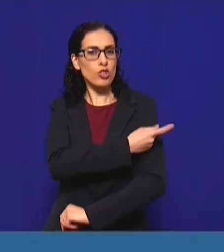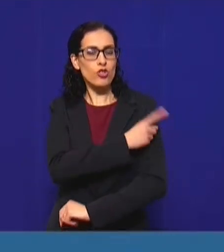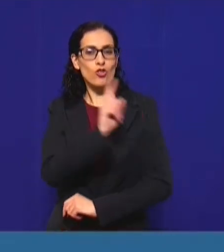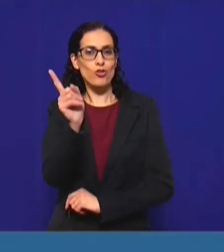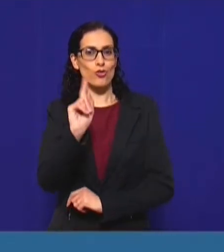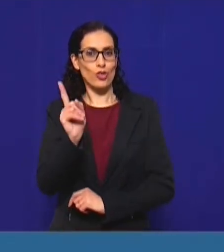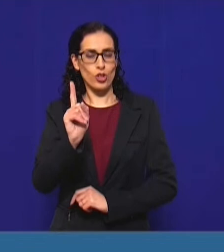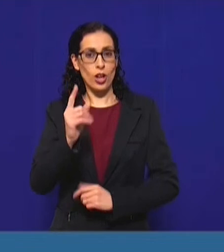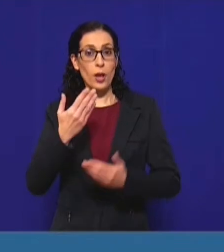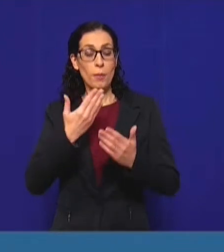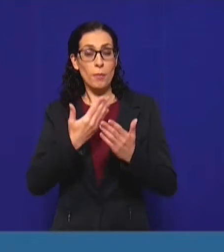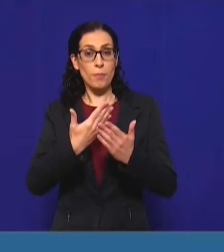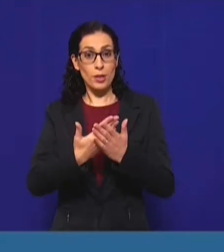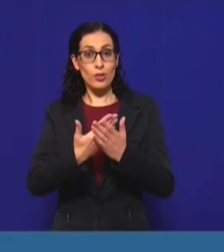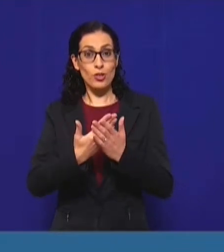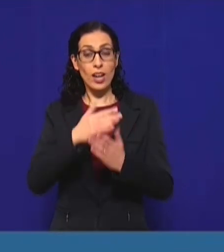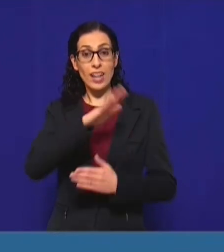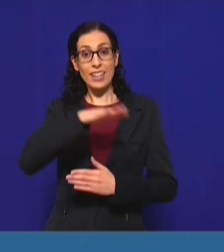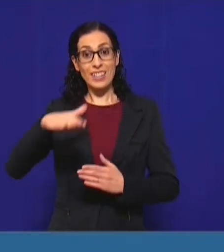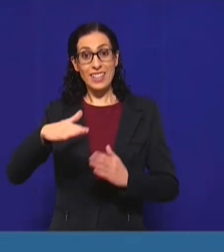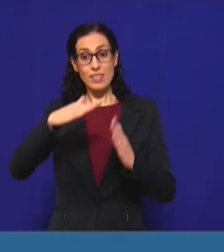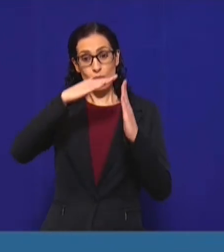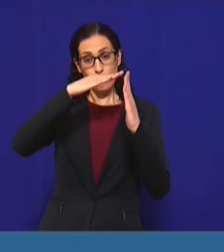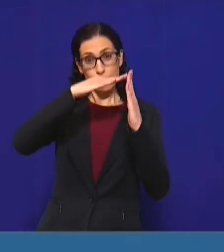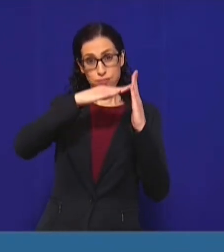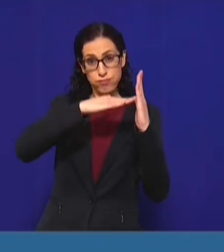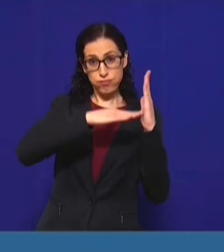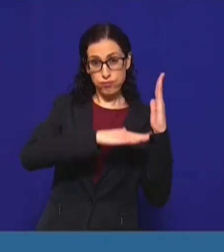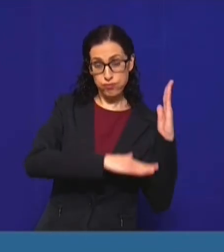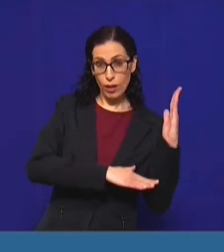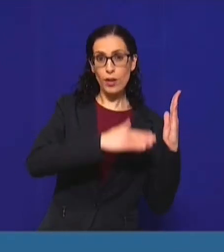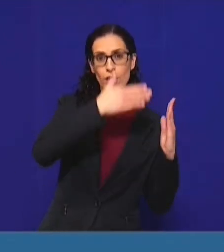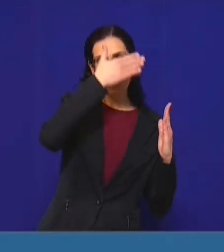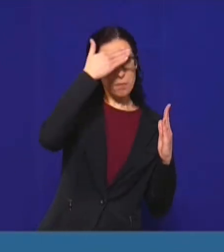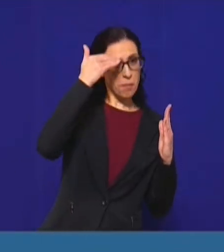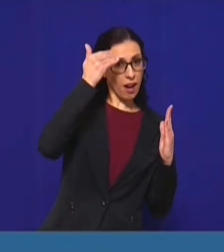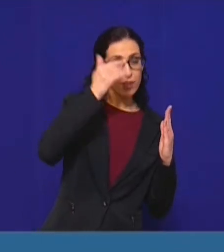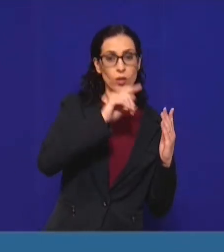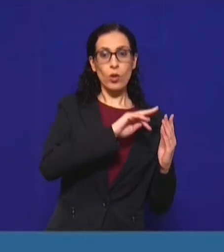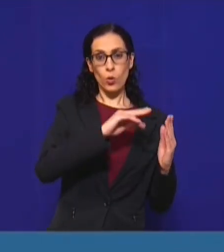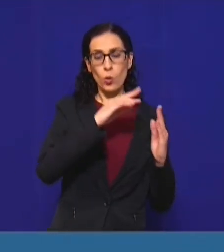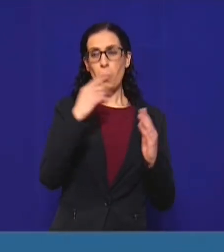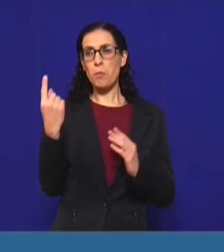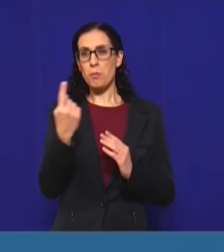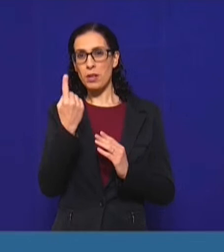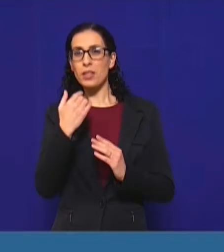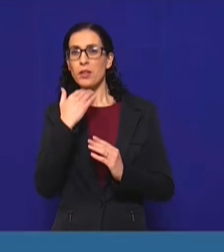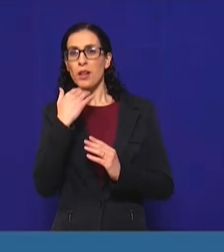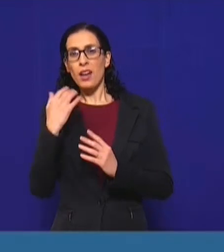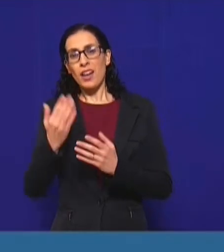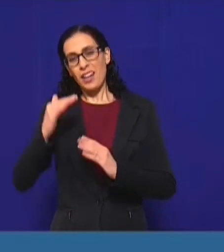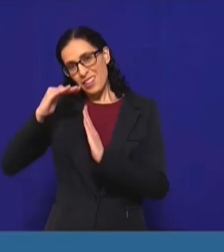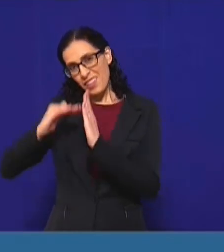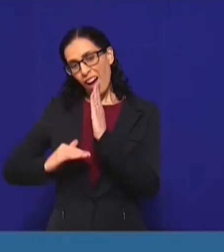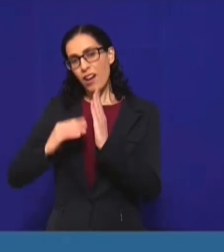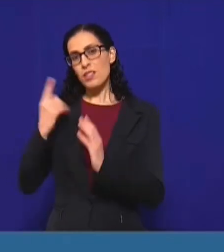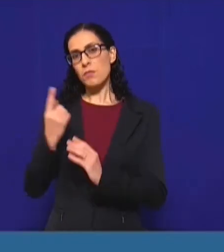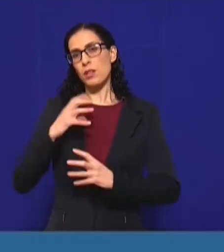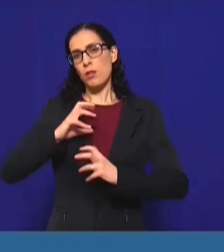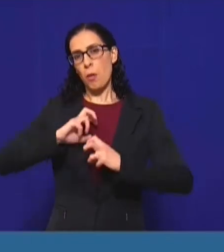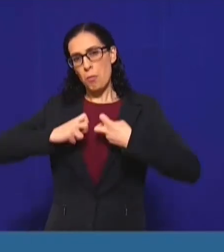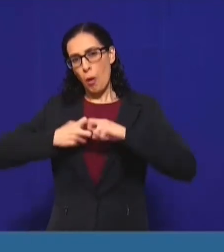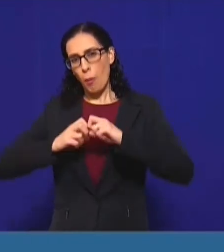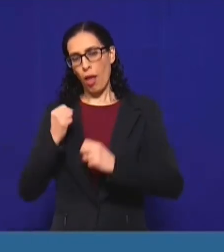li naqsu dawk in-nies li qegħdin jimirdu u jkollhom komplikazzjonijiet li jkollhom bżonn jidħlu l-isptar u anke li tnaqqas